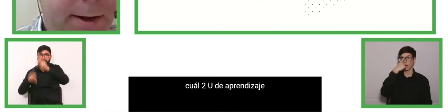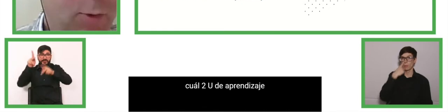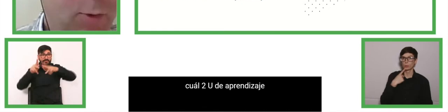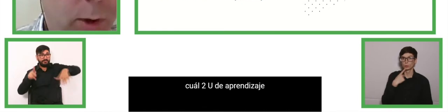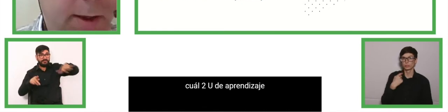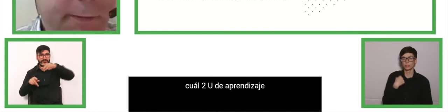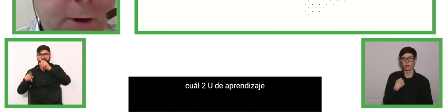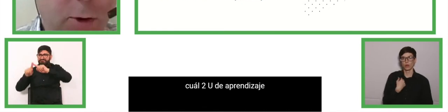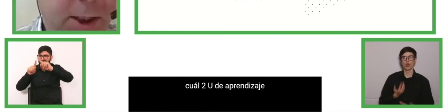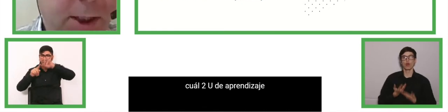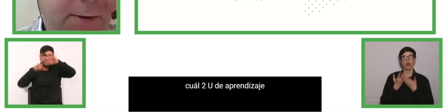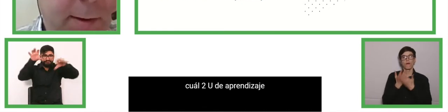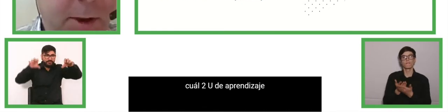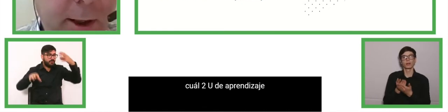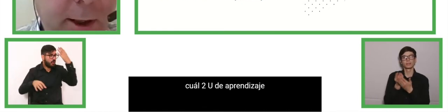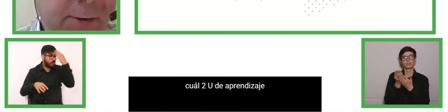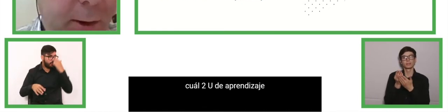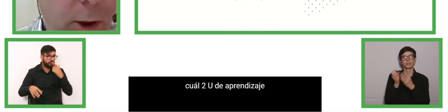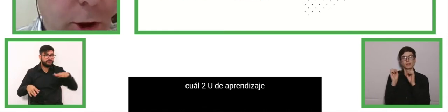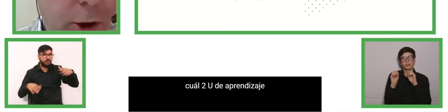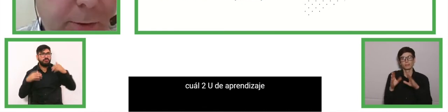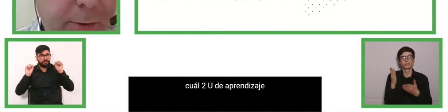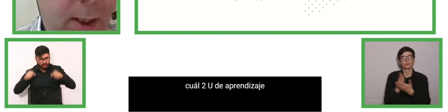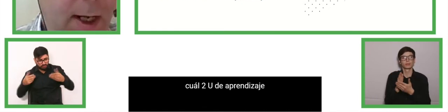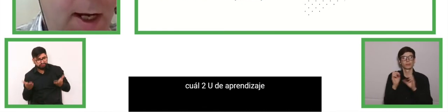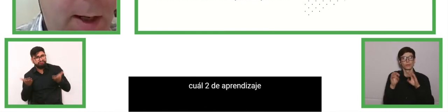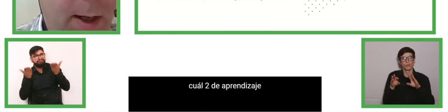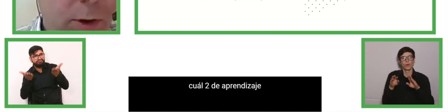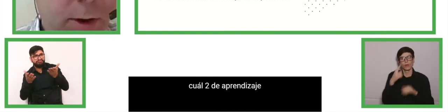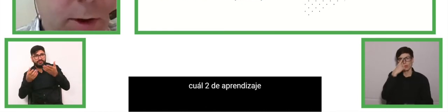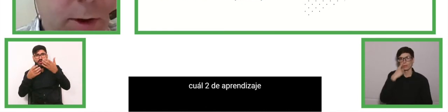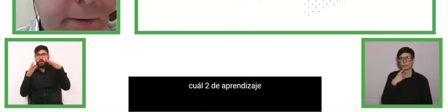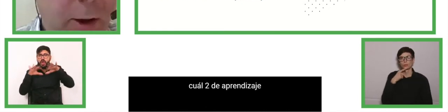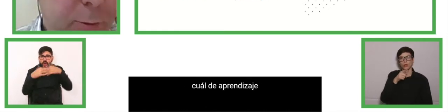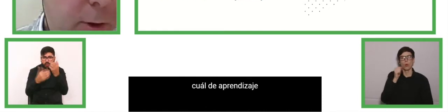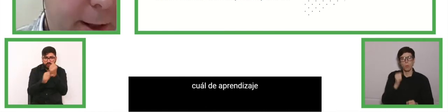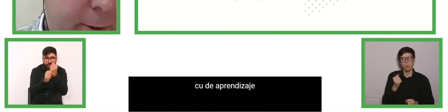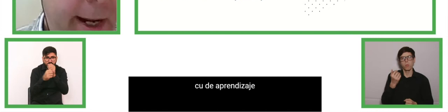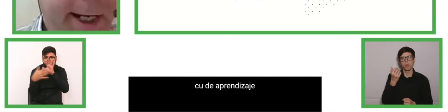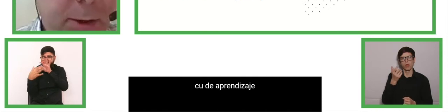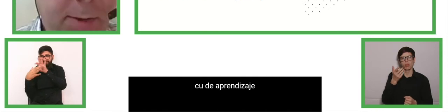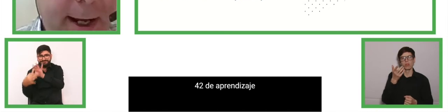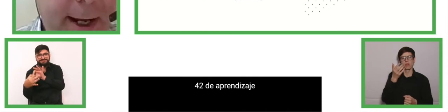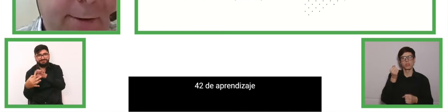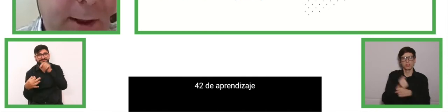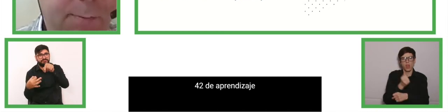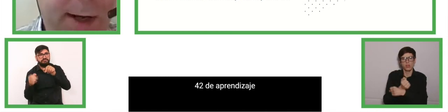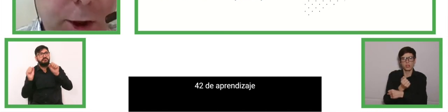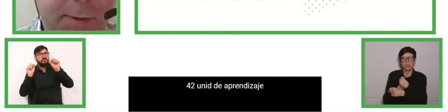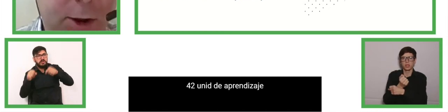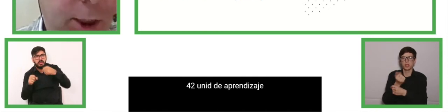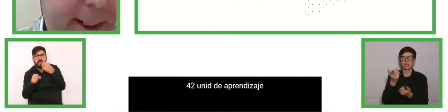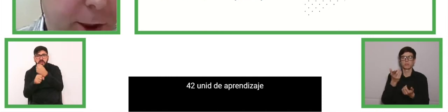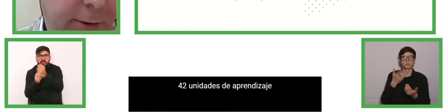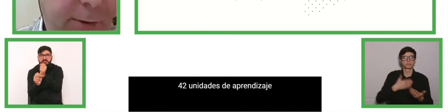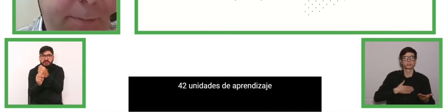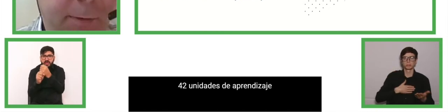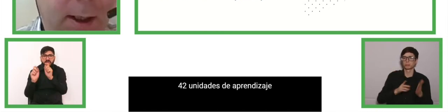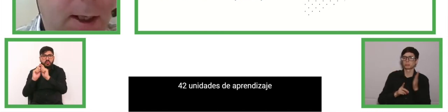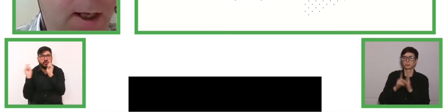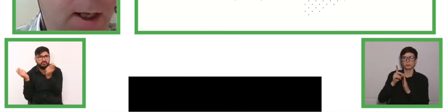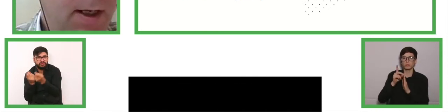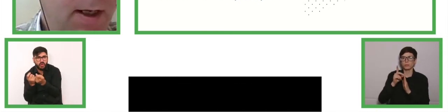that will give coaching seminars and workshops, and would develop together action plans and management changes.